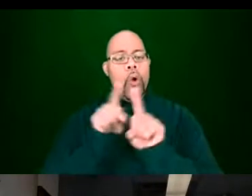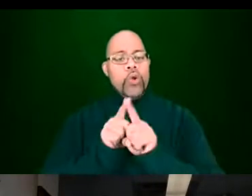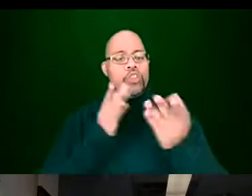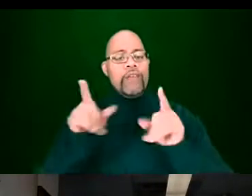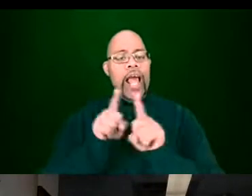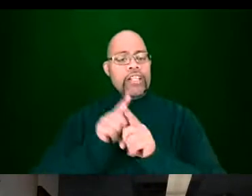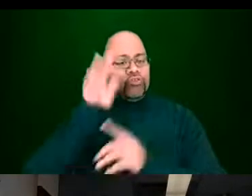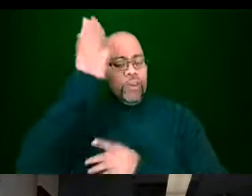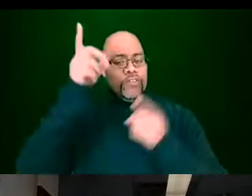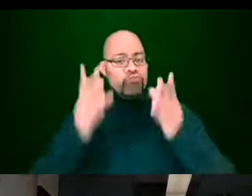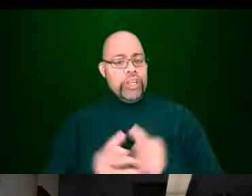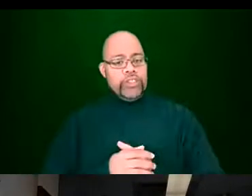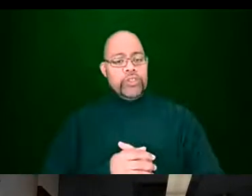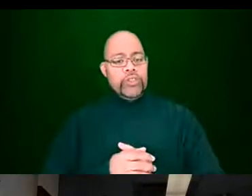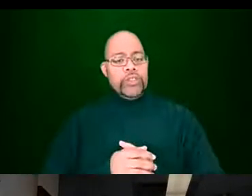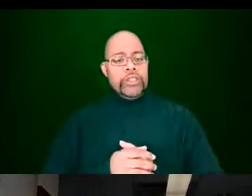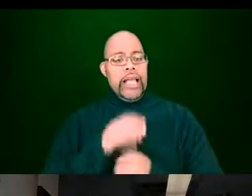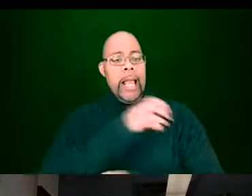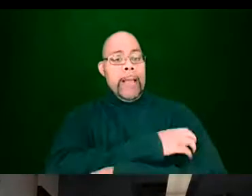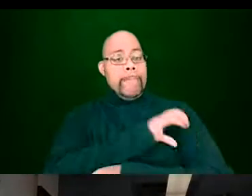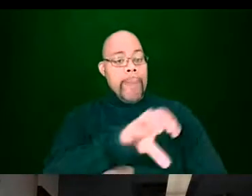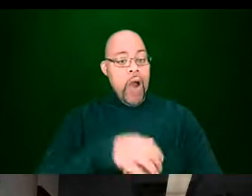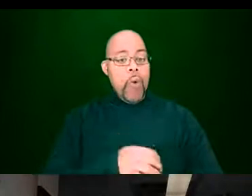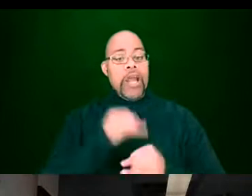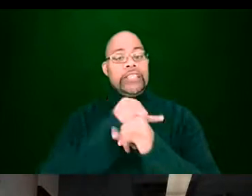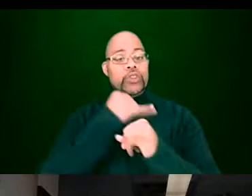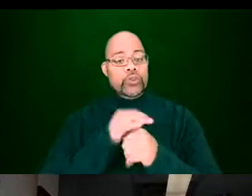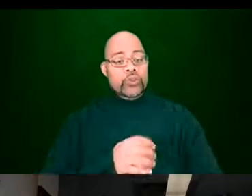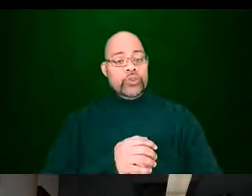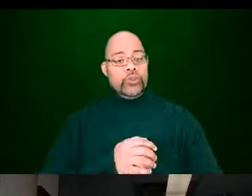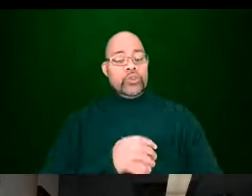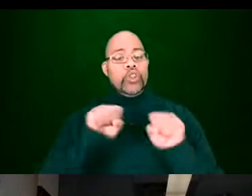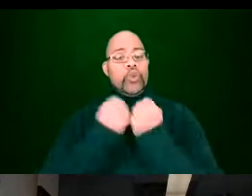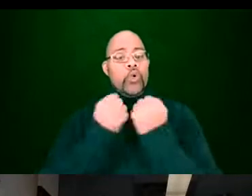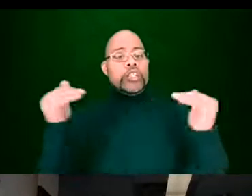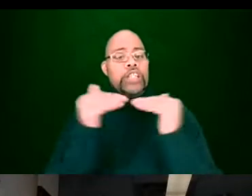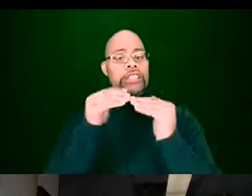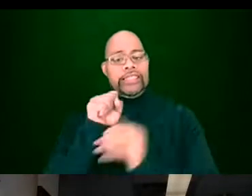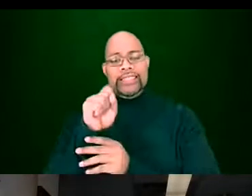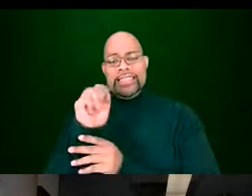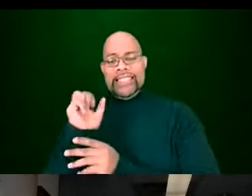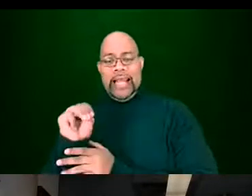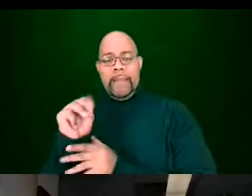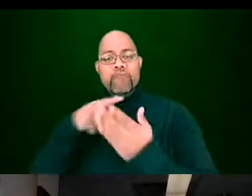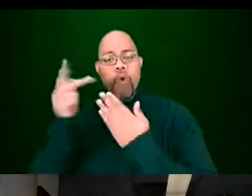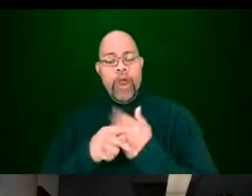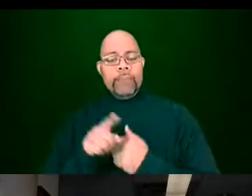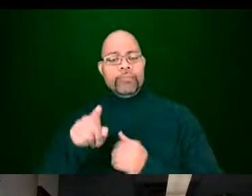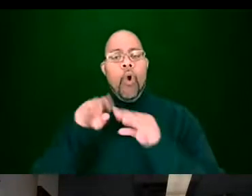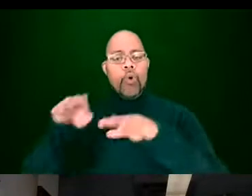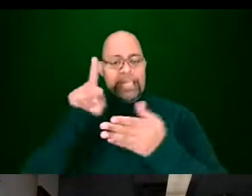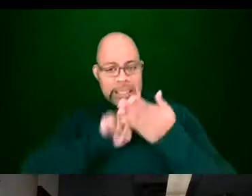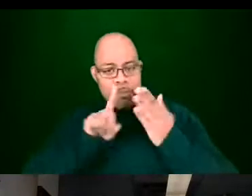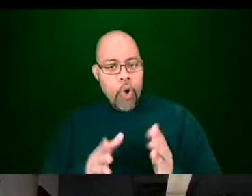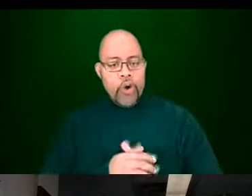the creative director of the Empower Institute Social Justice STEAM programs. She is an ocean